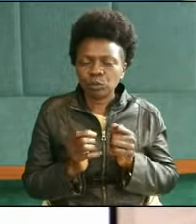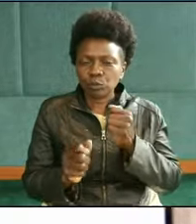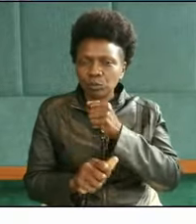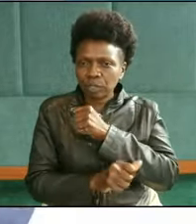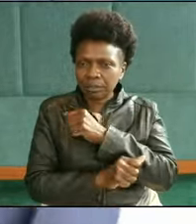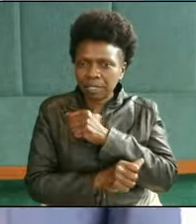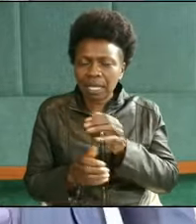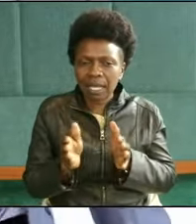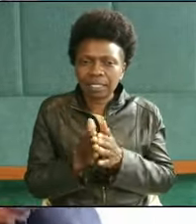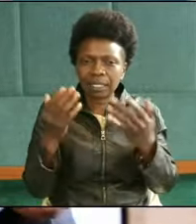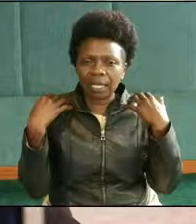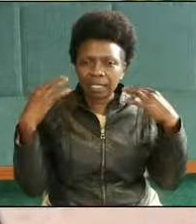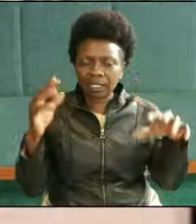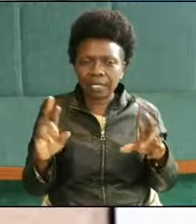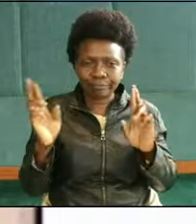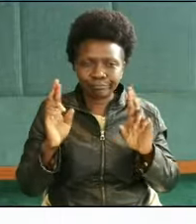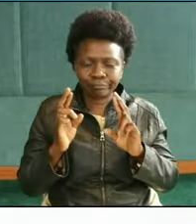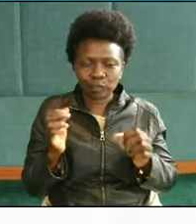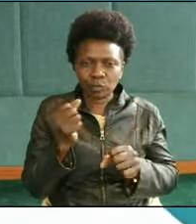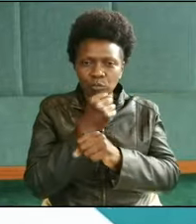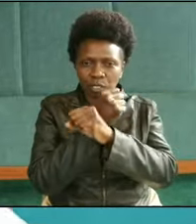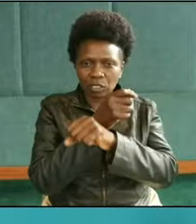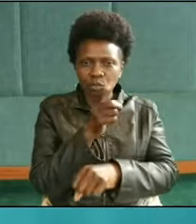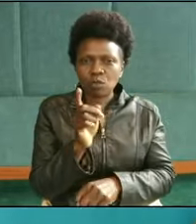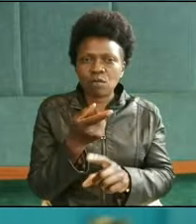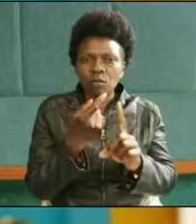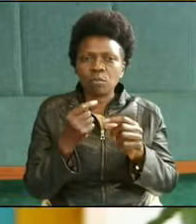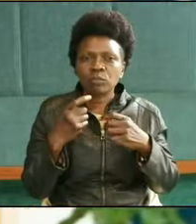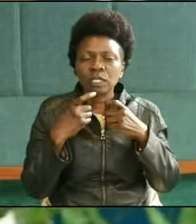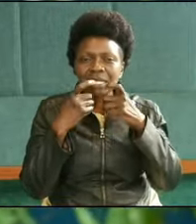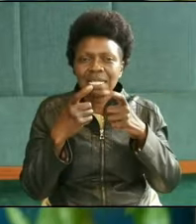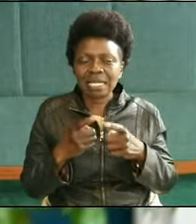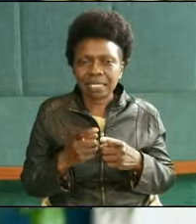And angels are ready to protect you from sinning.